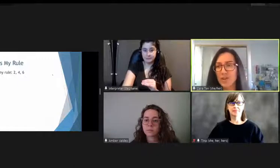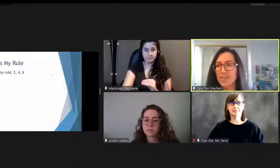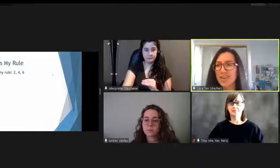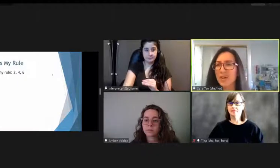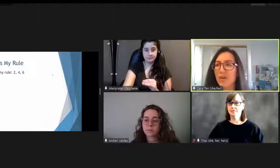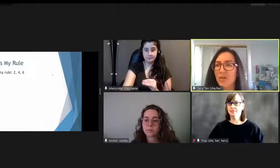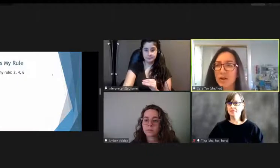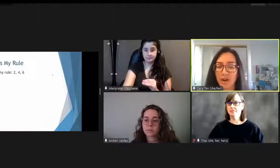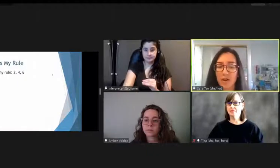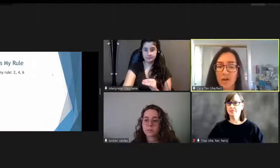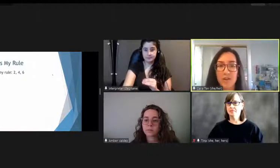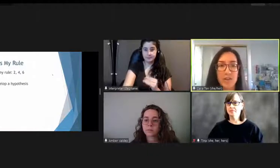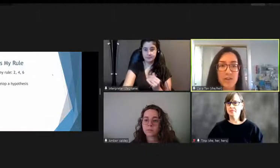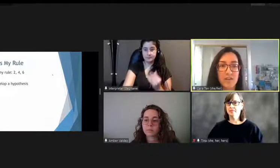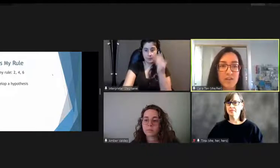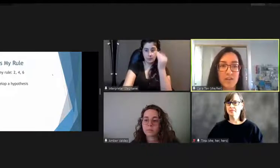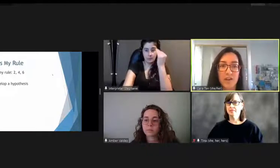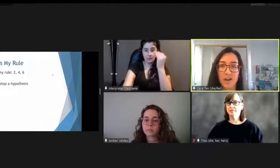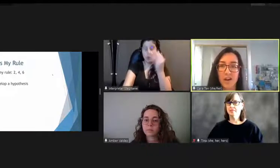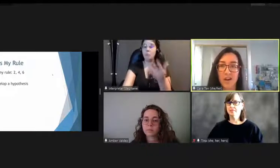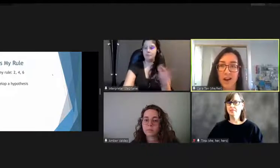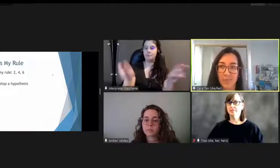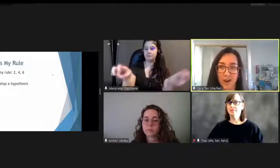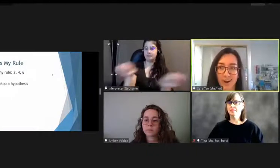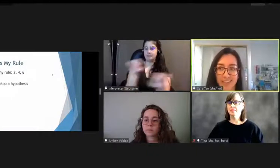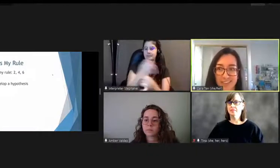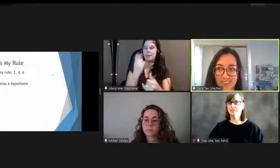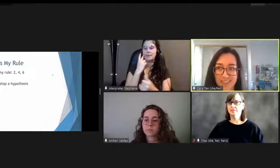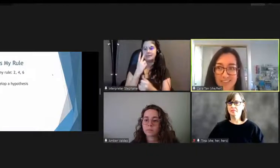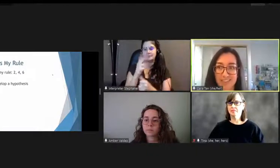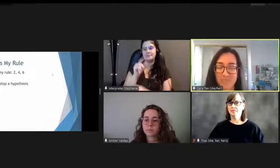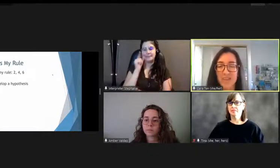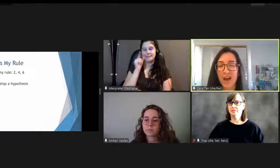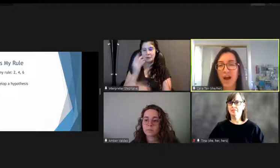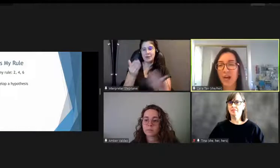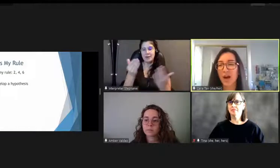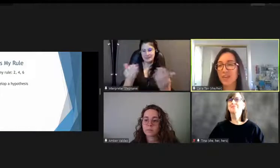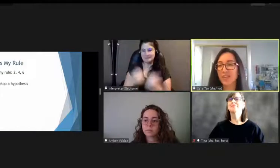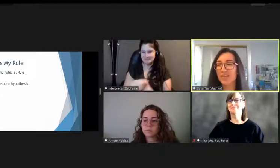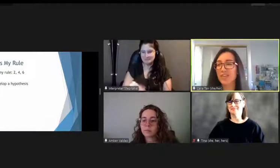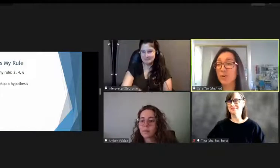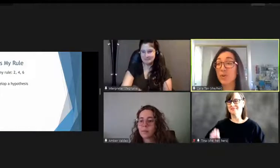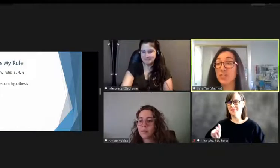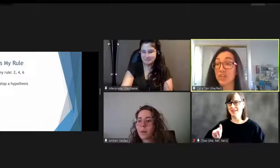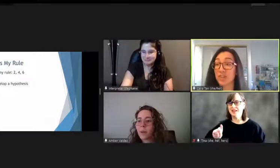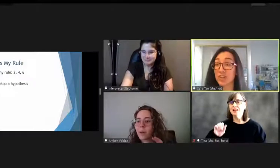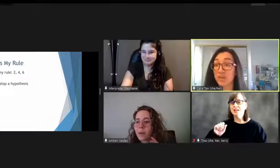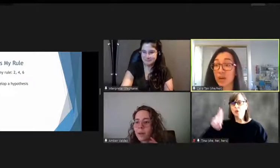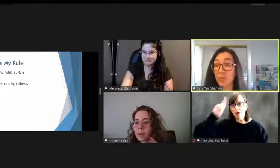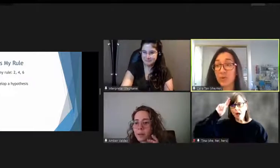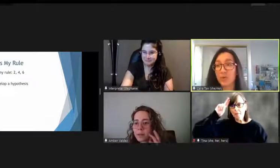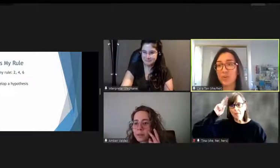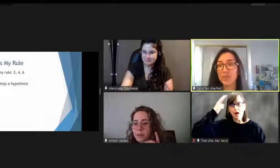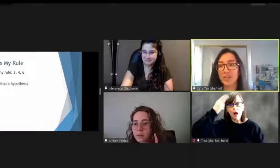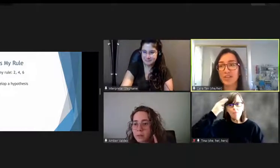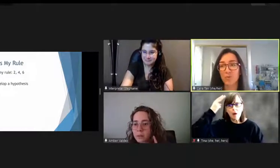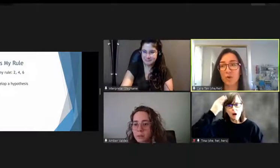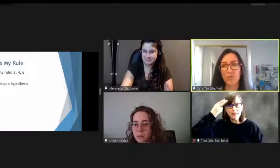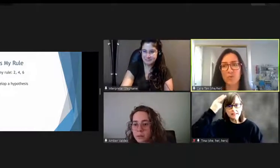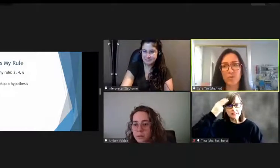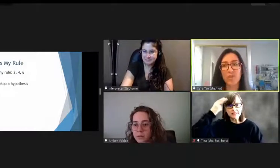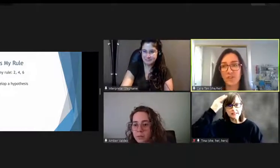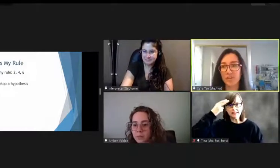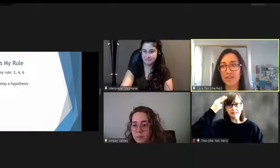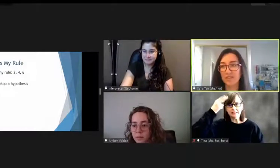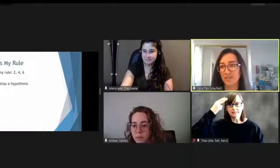I want you to think about right now is a hypothesis. A hypothesis is a prediction. I want you to predict what